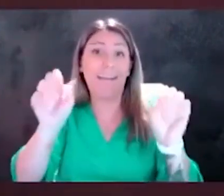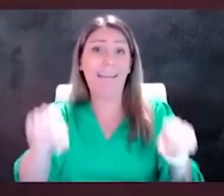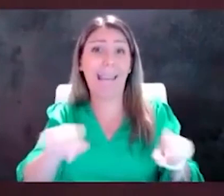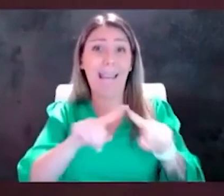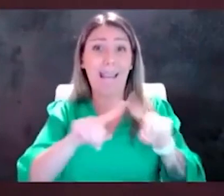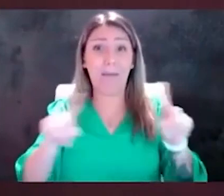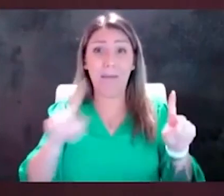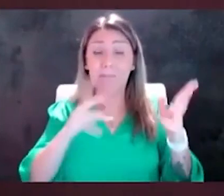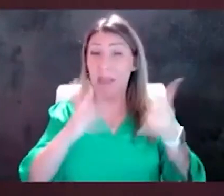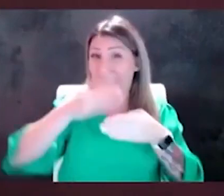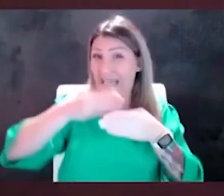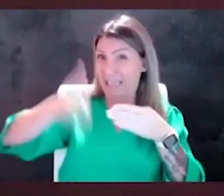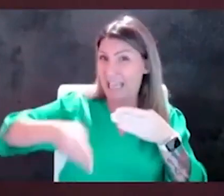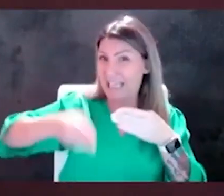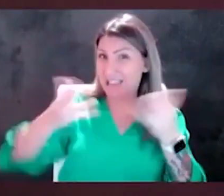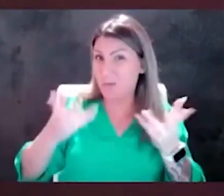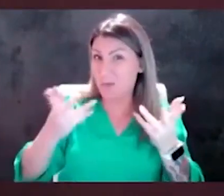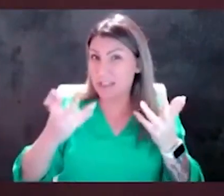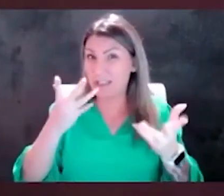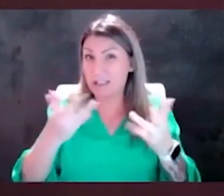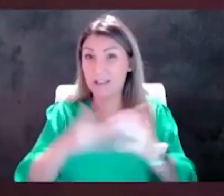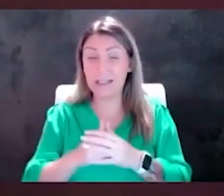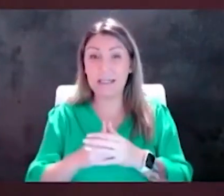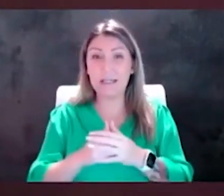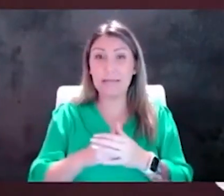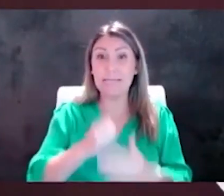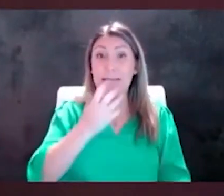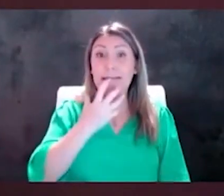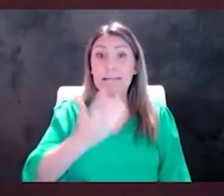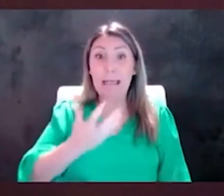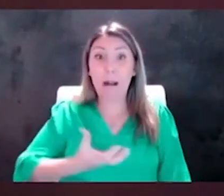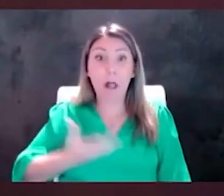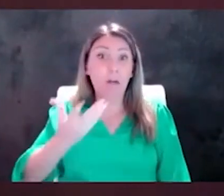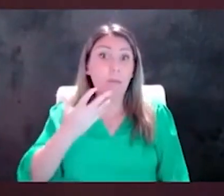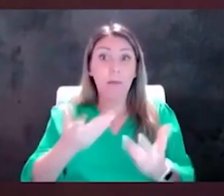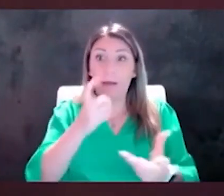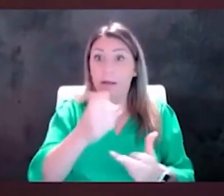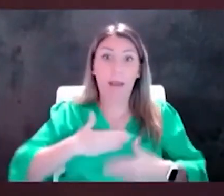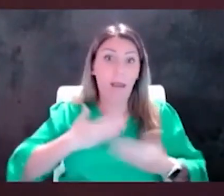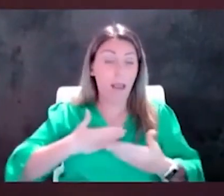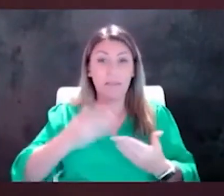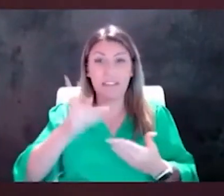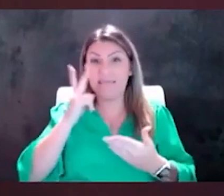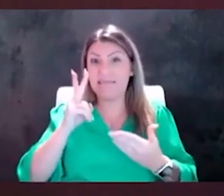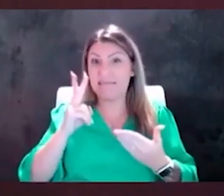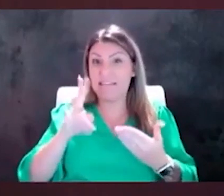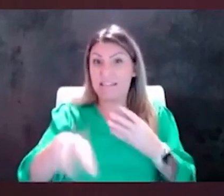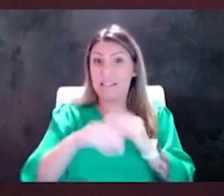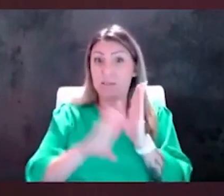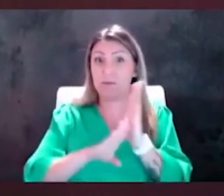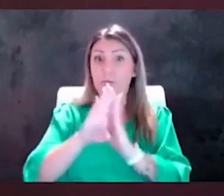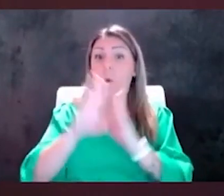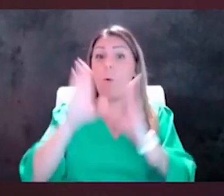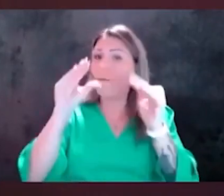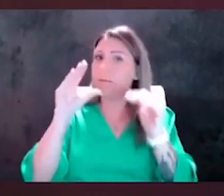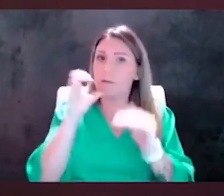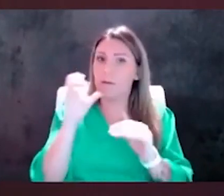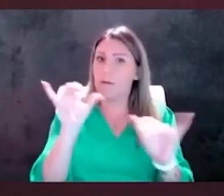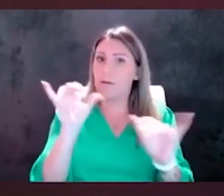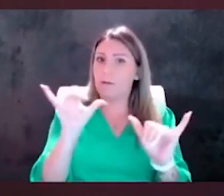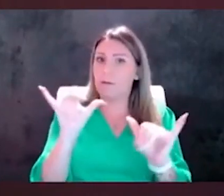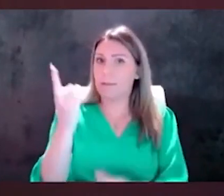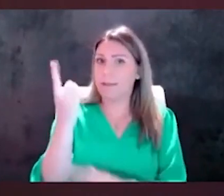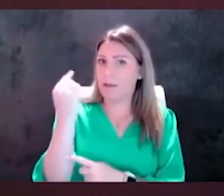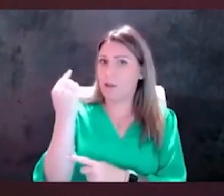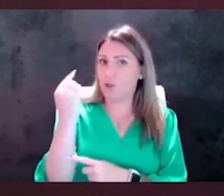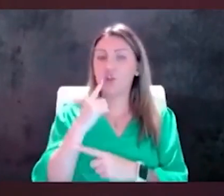afterwards, and Santa's not going to be very happy with you. Because I think what's going to happen is we're going to see another surge, and hopefully it won't be like the last one, because either from